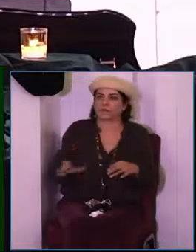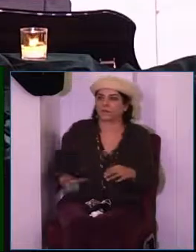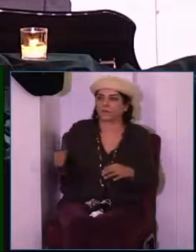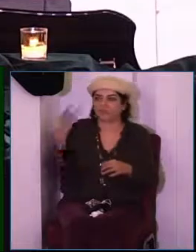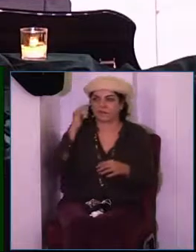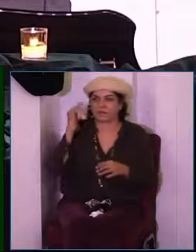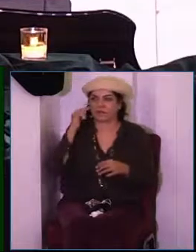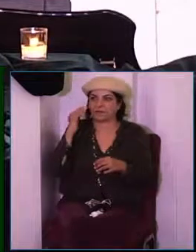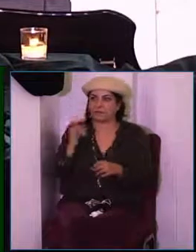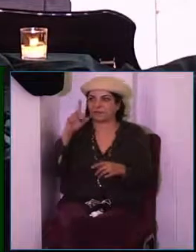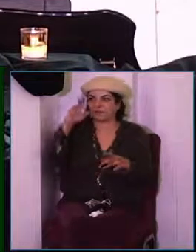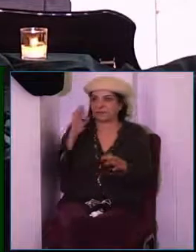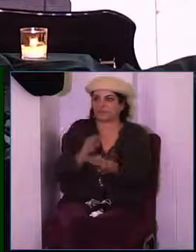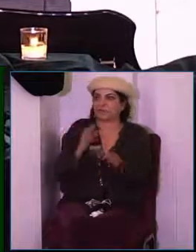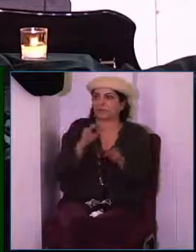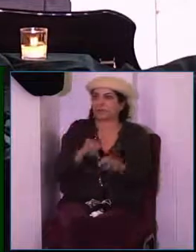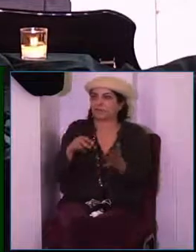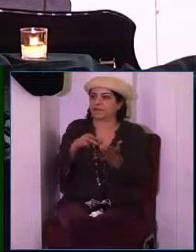know.